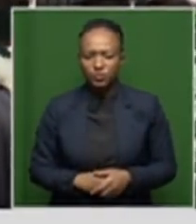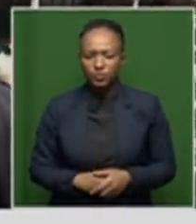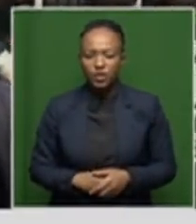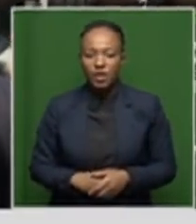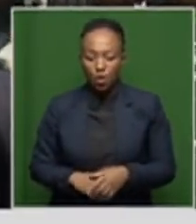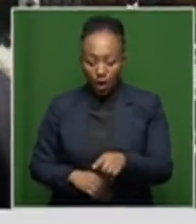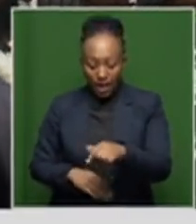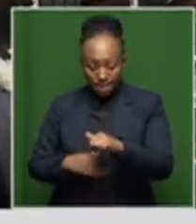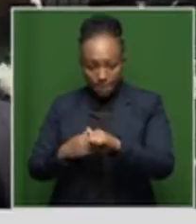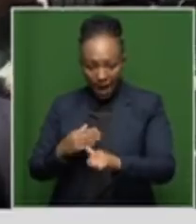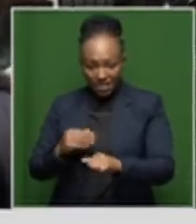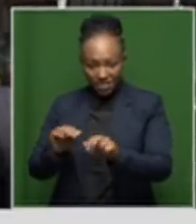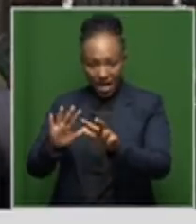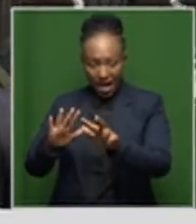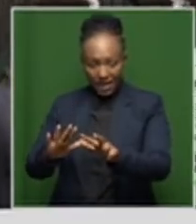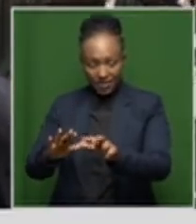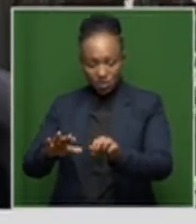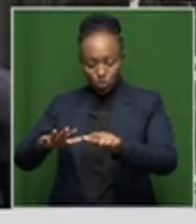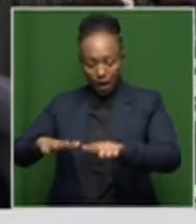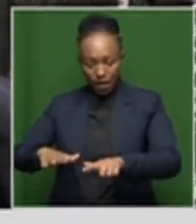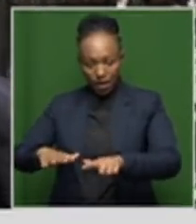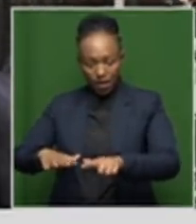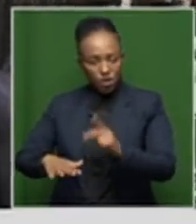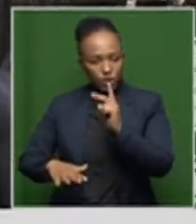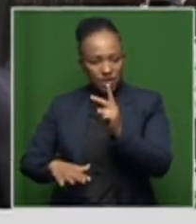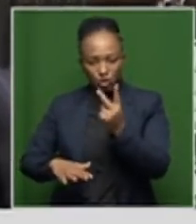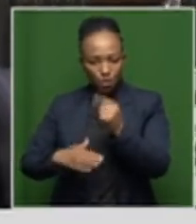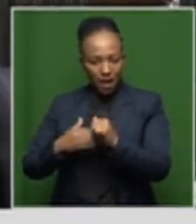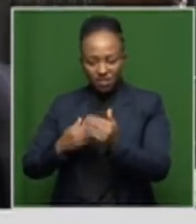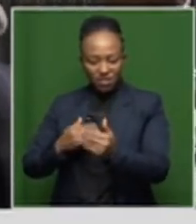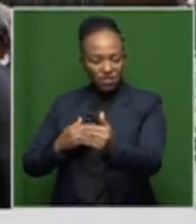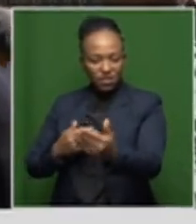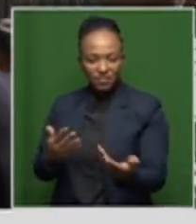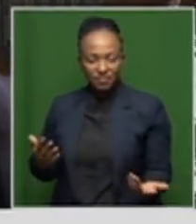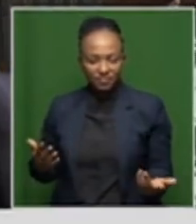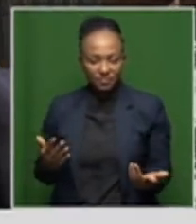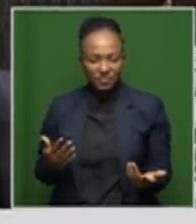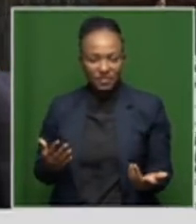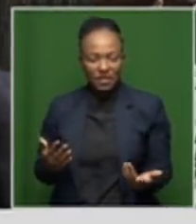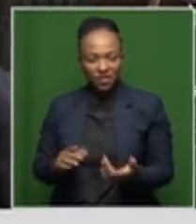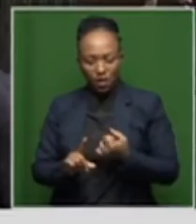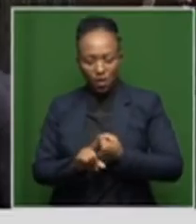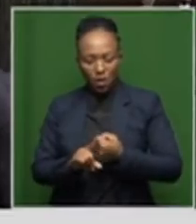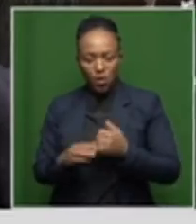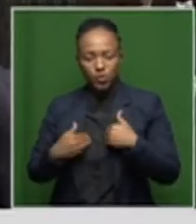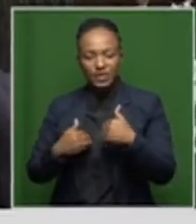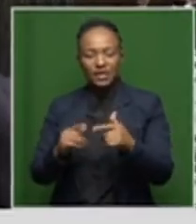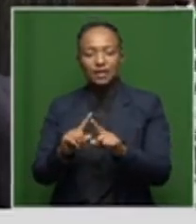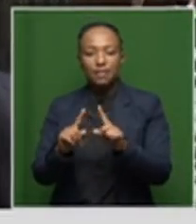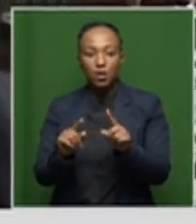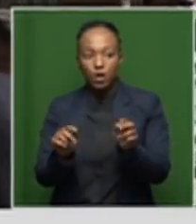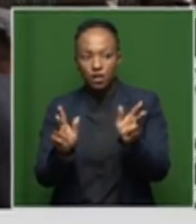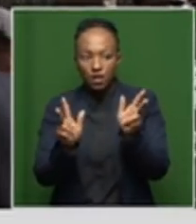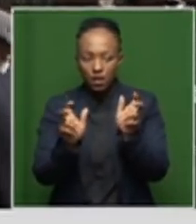get to July 8, of course, you can see that almost 2 months now, the defense is kicking for touch. But as soon as those matters are